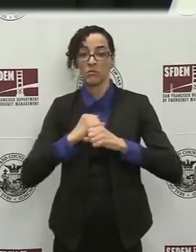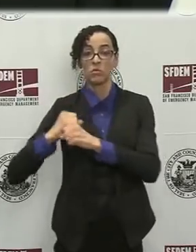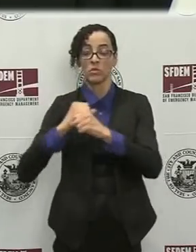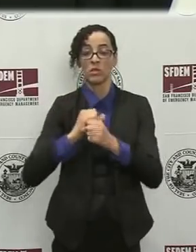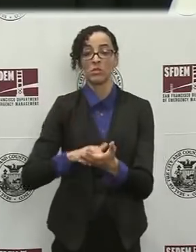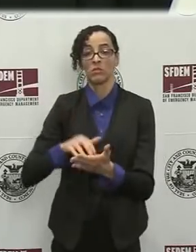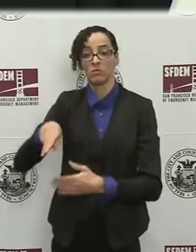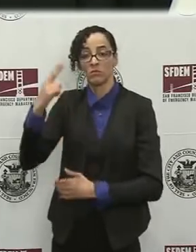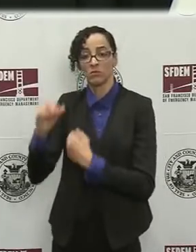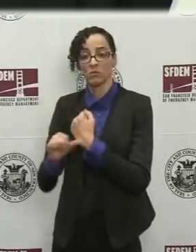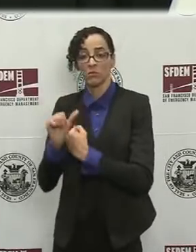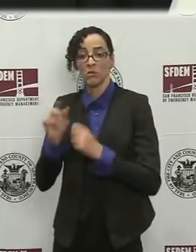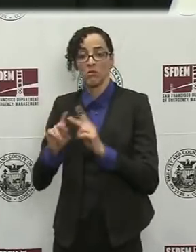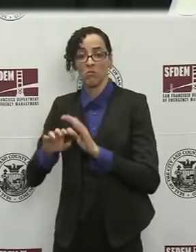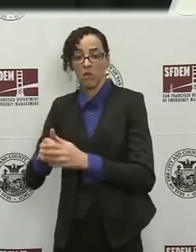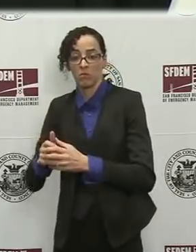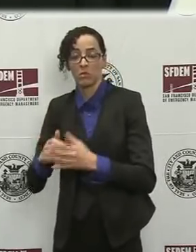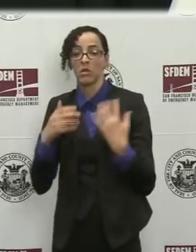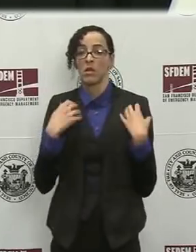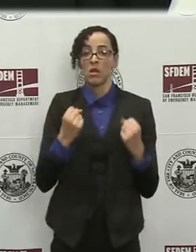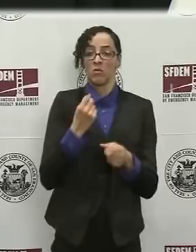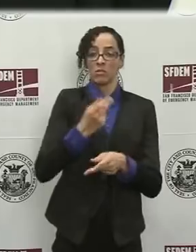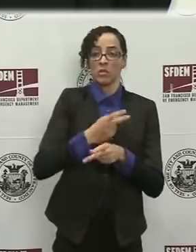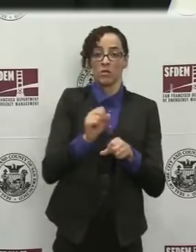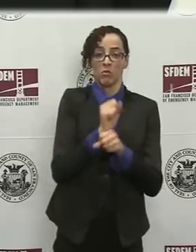healthcare workers, and first responders,